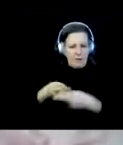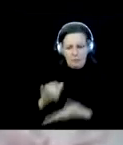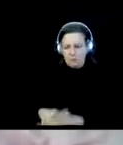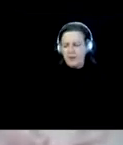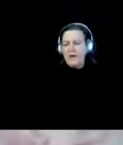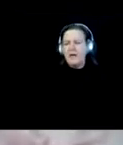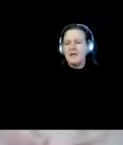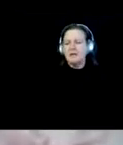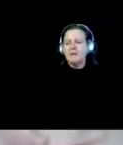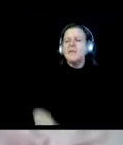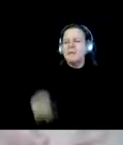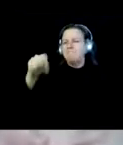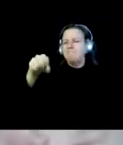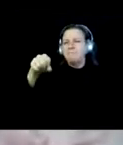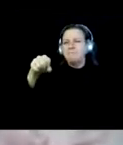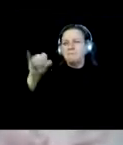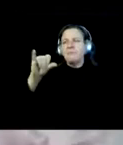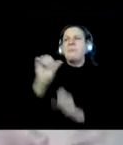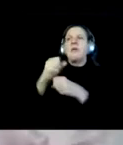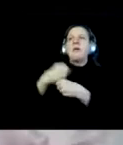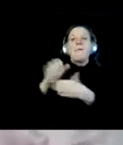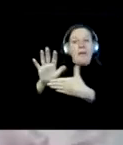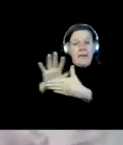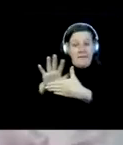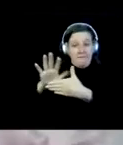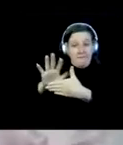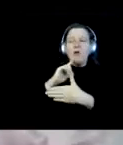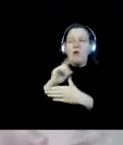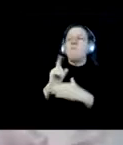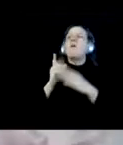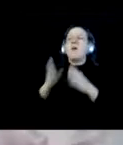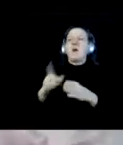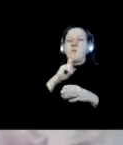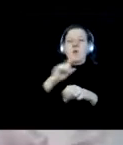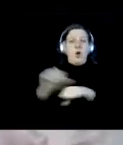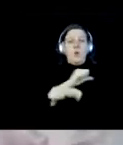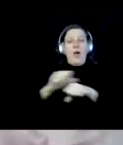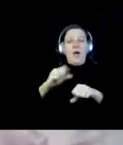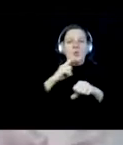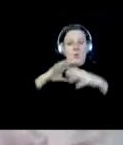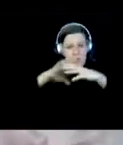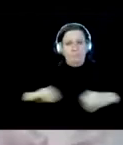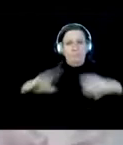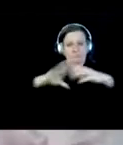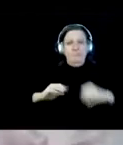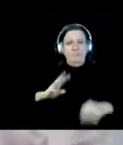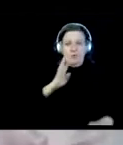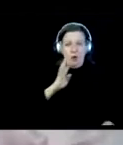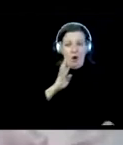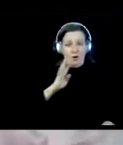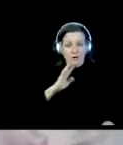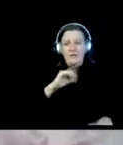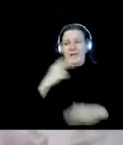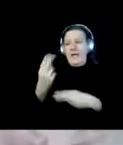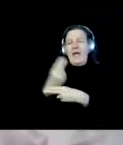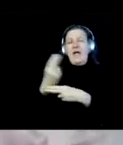yeah, like making film was a way to literally talk and sort of kind of ease this insecurity I